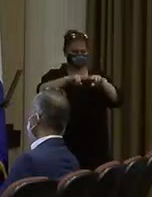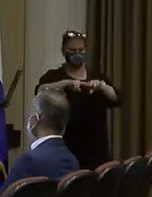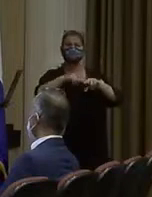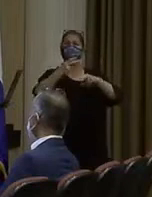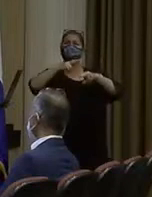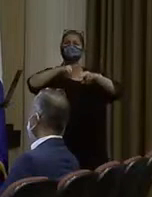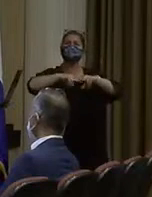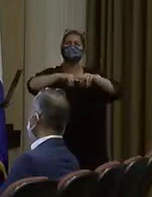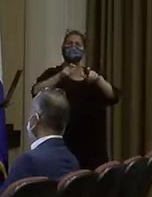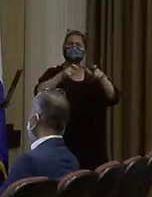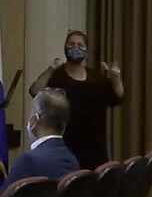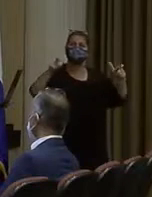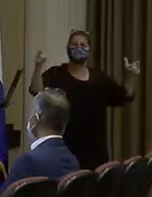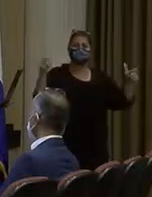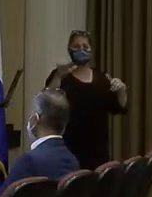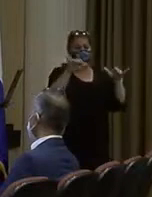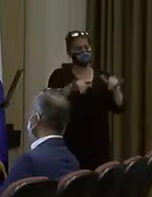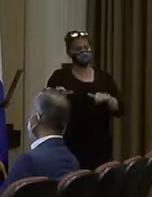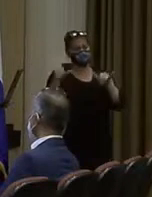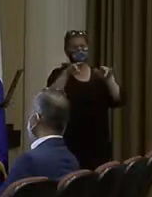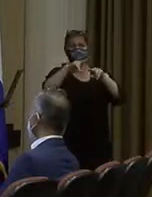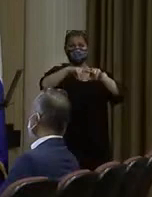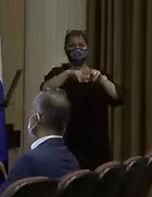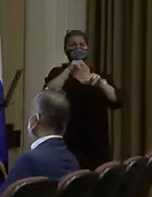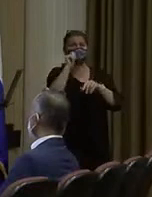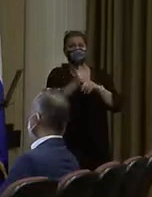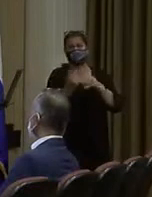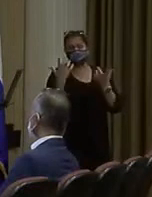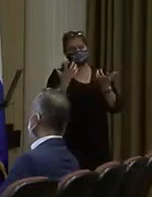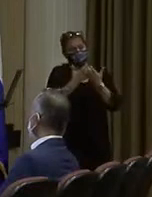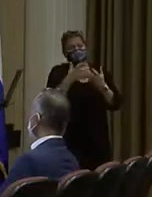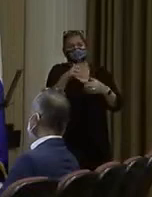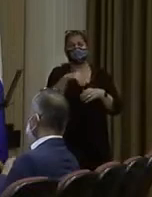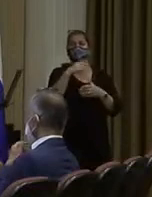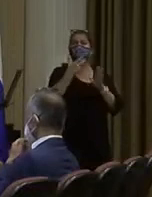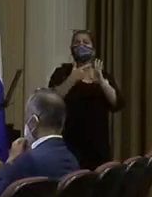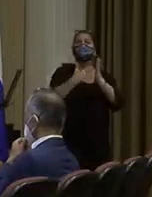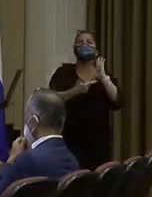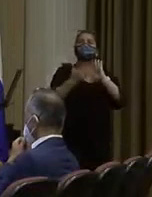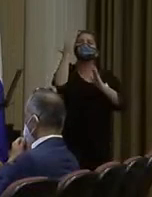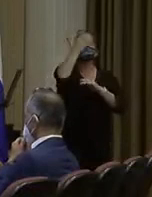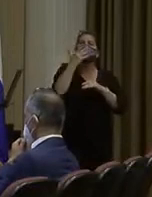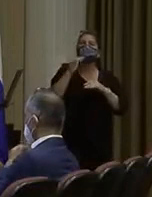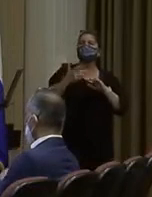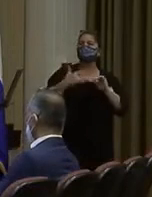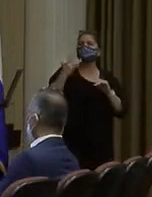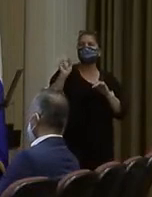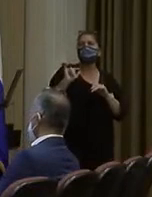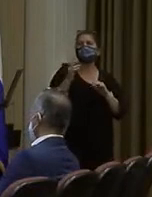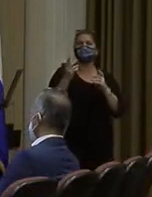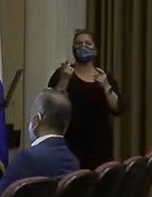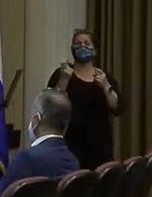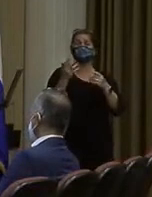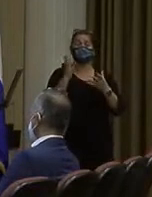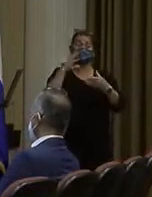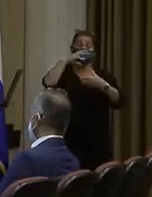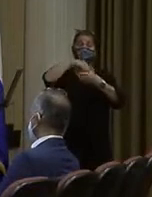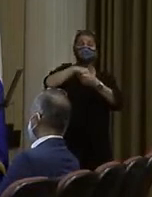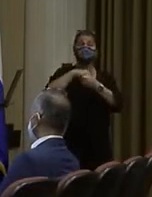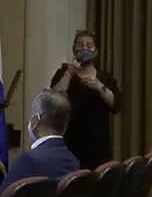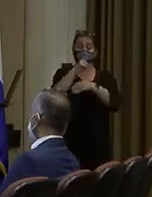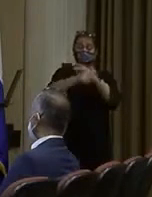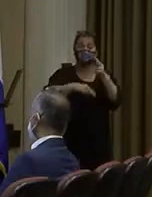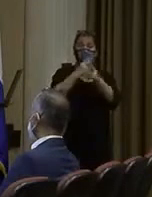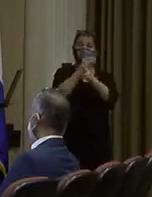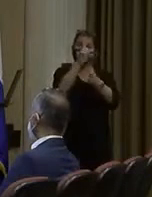chairs? Okay, this is a standard size chair and not everyone is going to fit it, and what does that mean? Incorporating universal design, like I